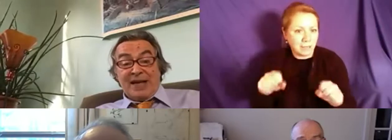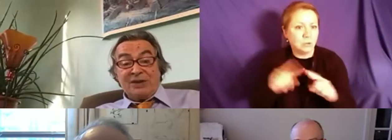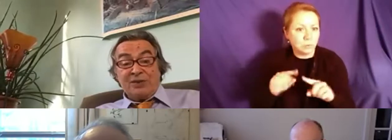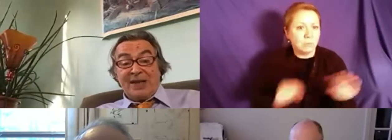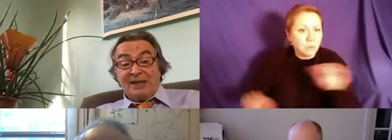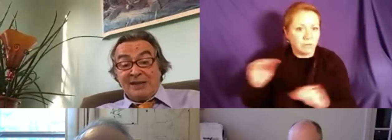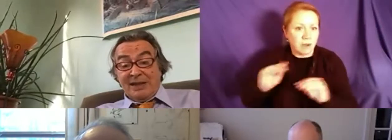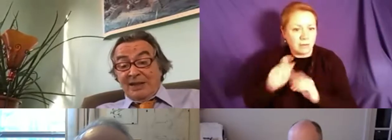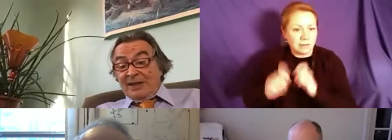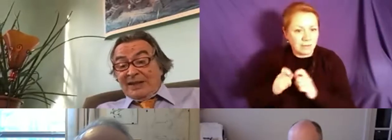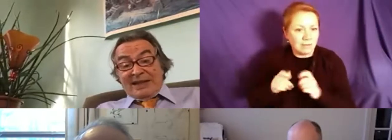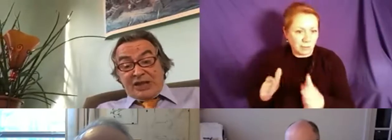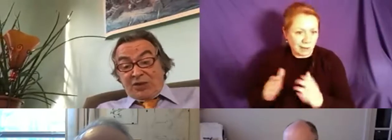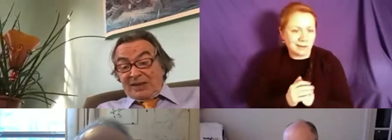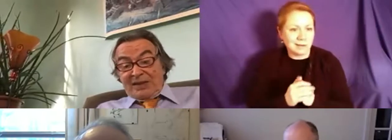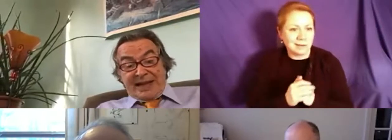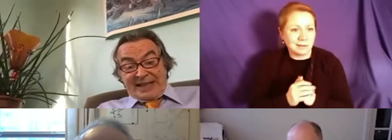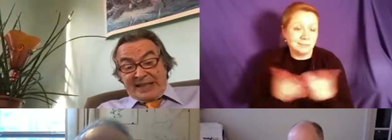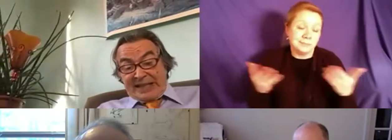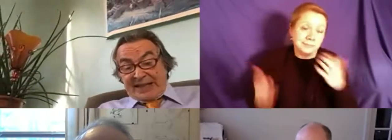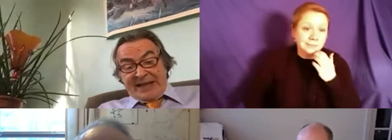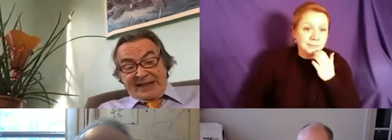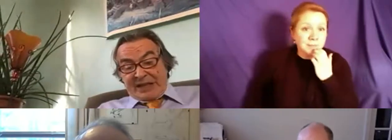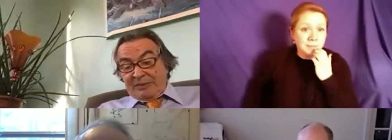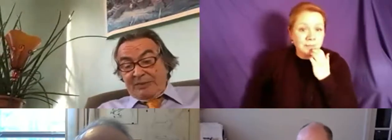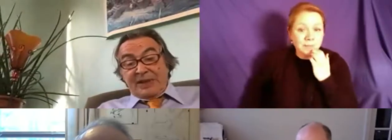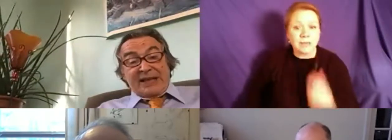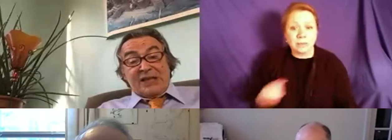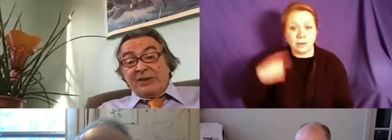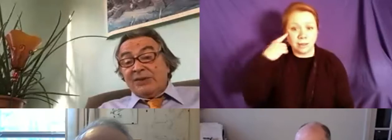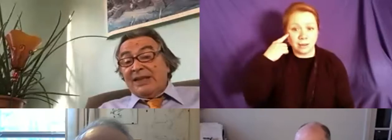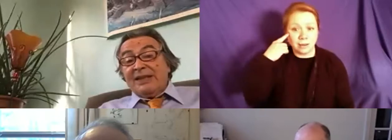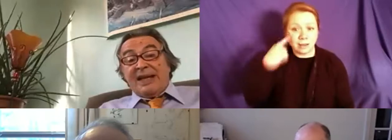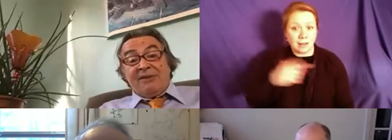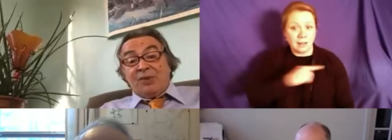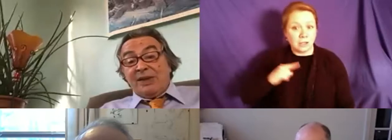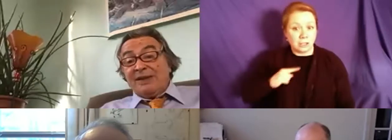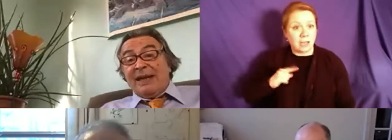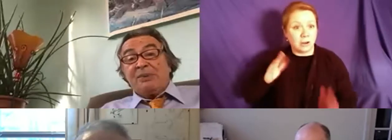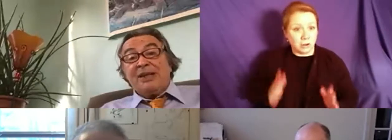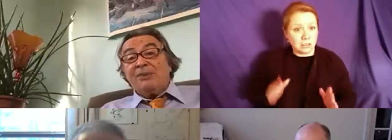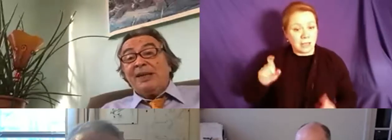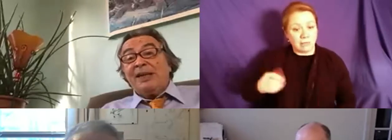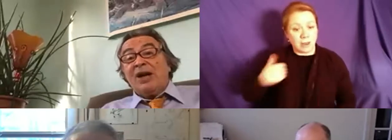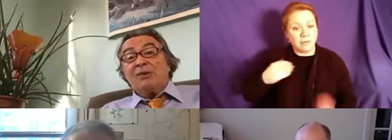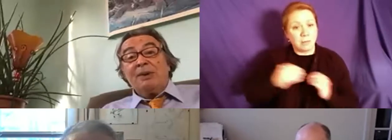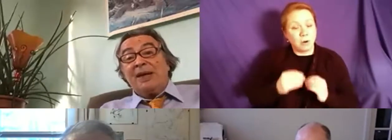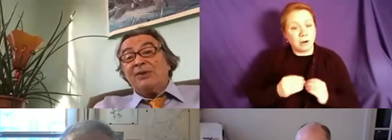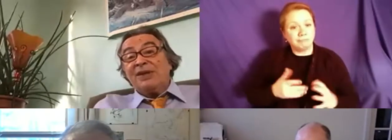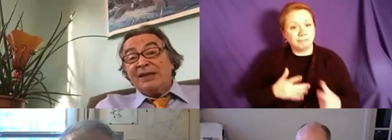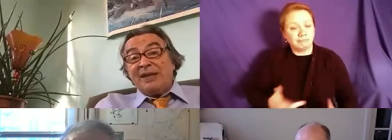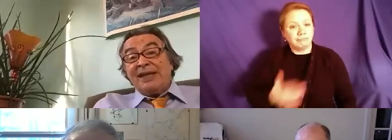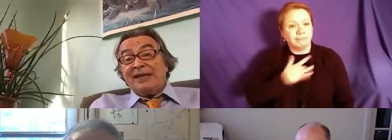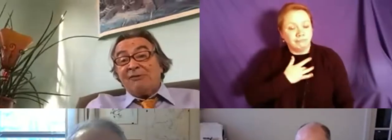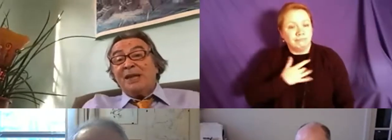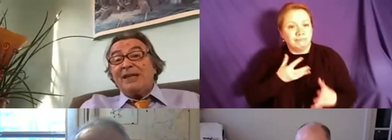in certain kinds of ways. So I just think that legislators need to have more empathy when they talk with people. I don't